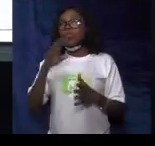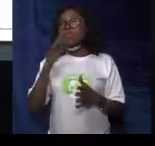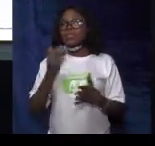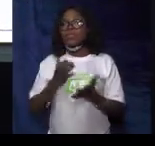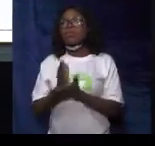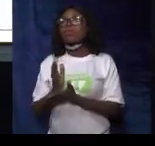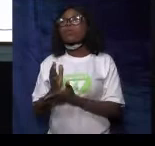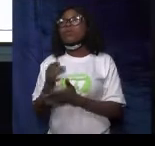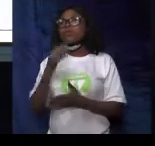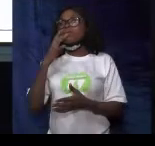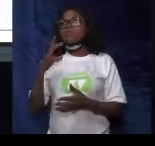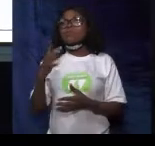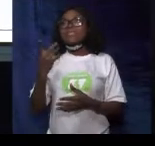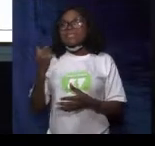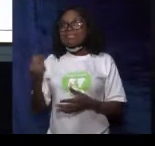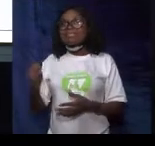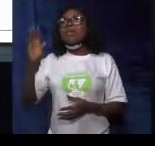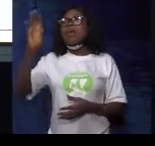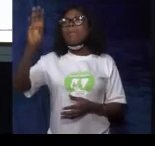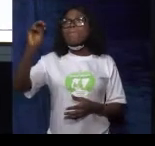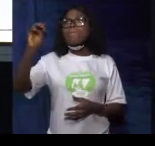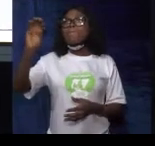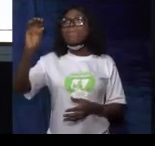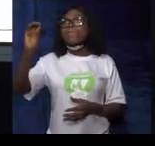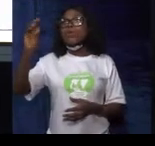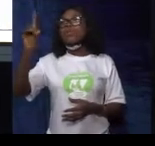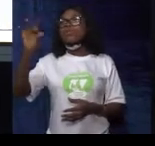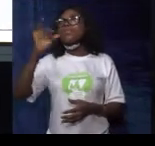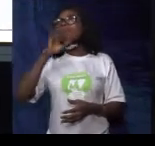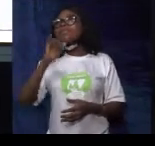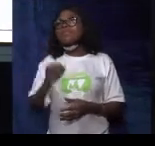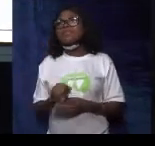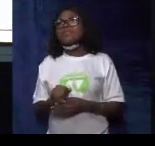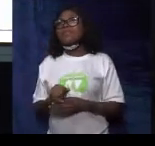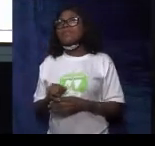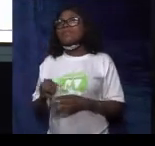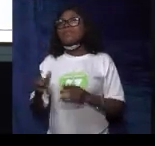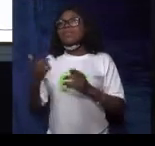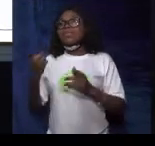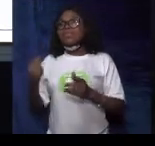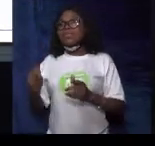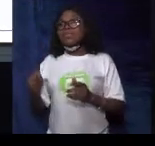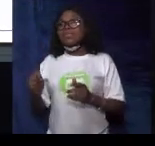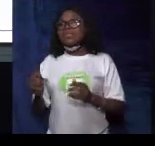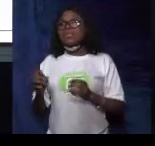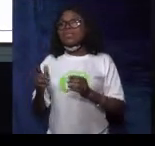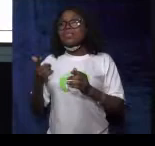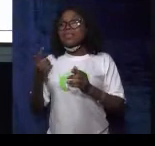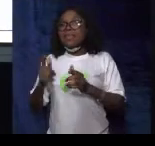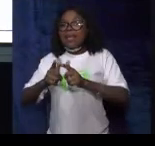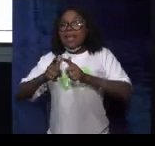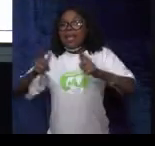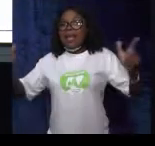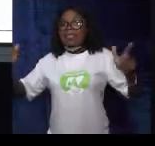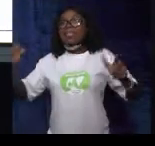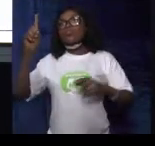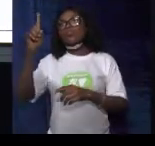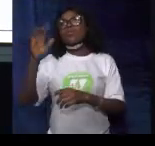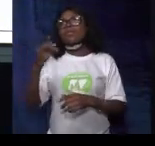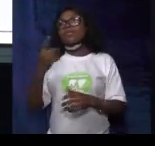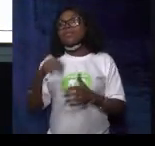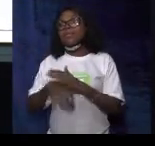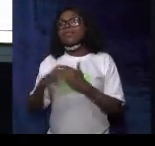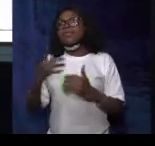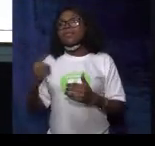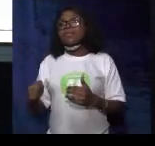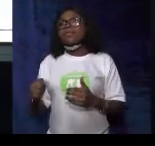mode? Well, I believe you have selected your answer. The mode, of course, is the pie with the largest, the piece of the pie that is